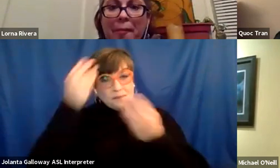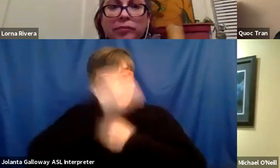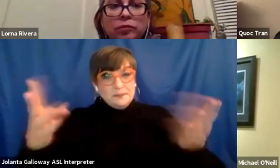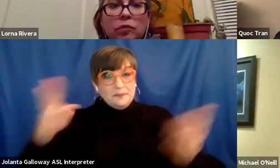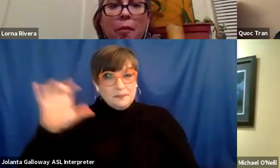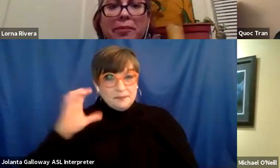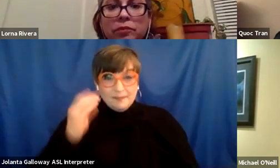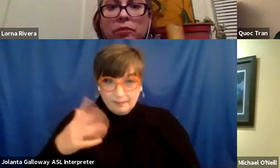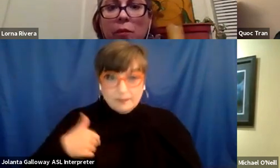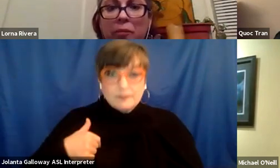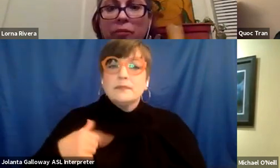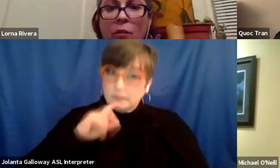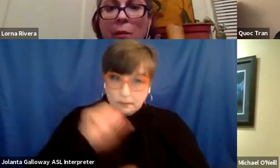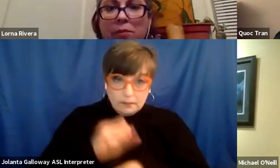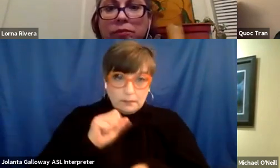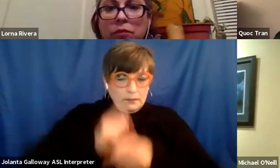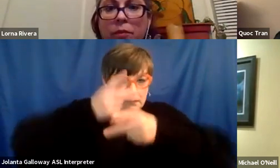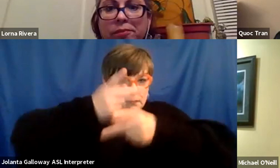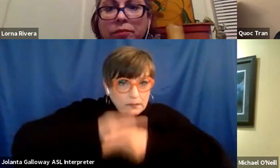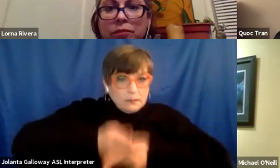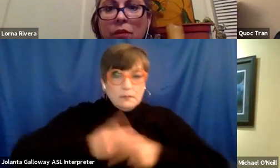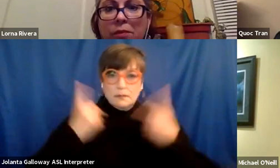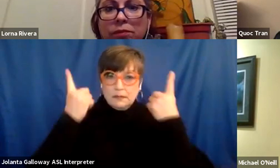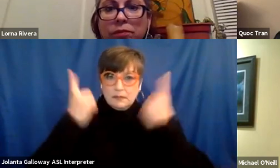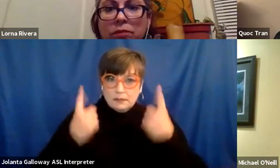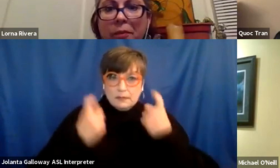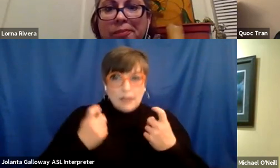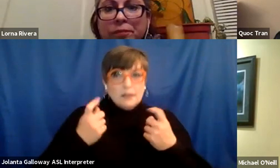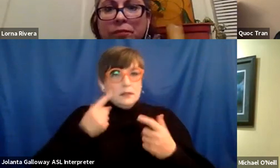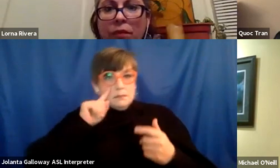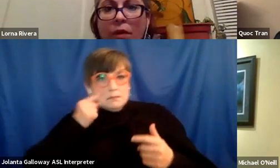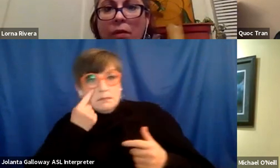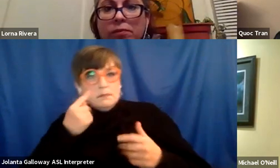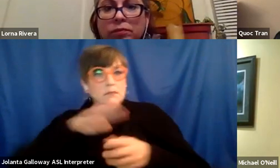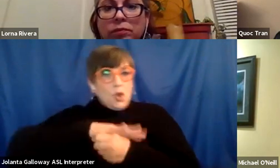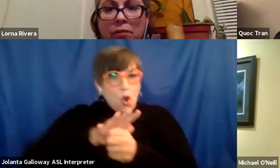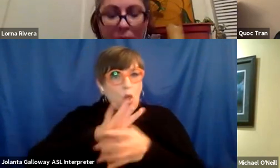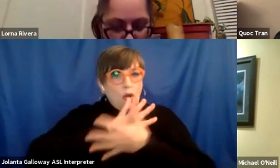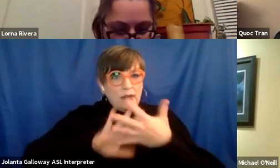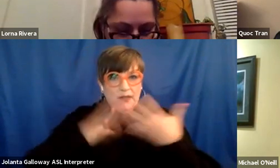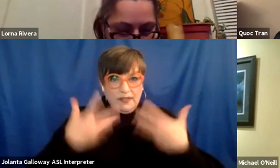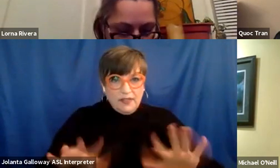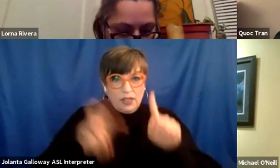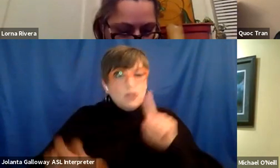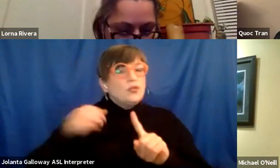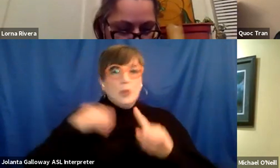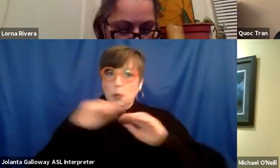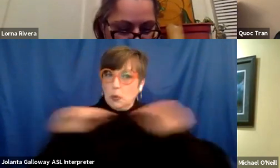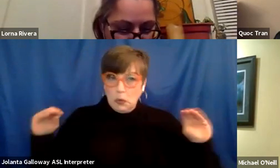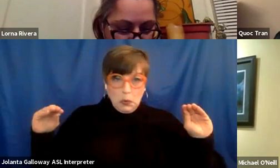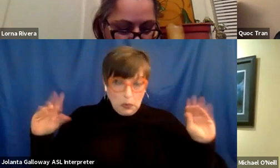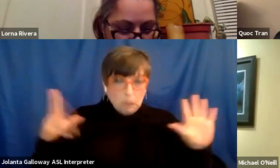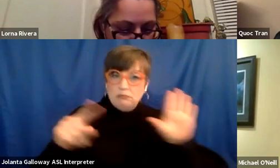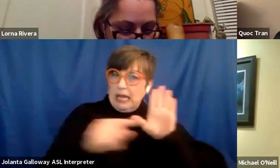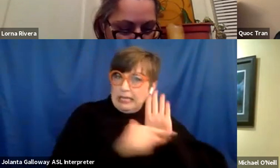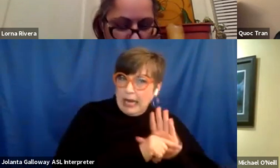I did take the precautions to get tested for COVID before traveling to New York City and I did test negative. And I